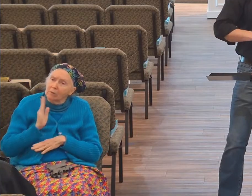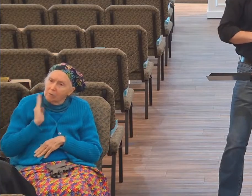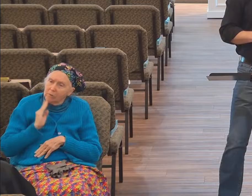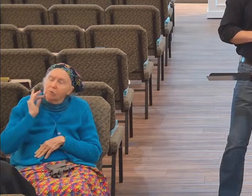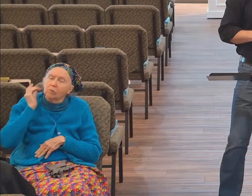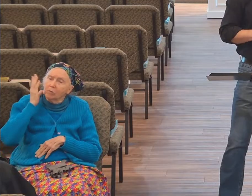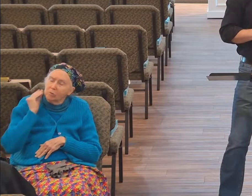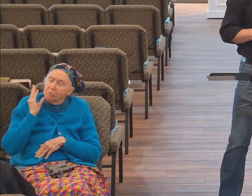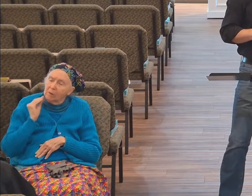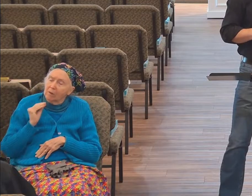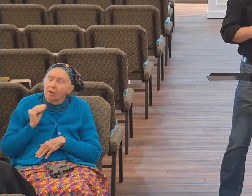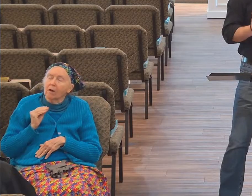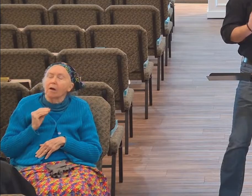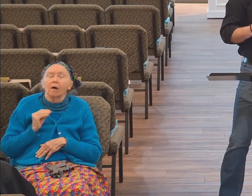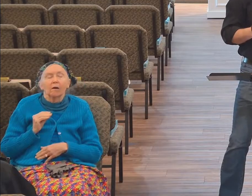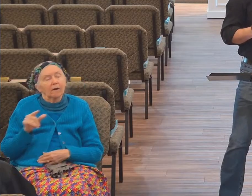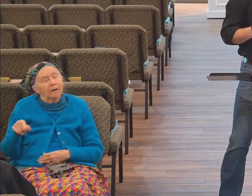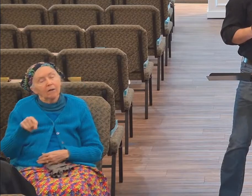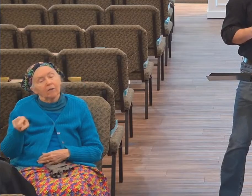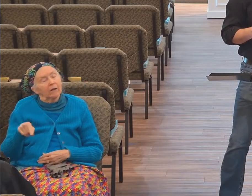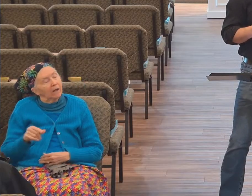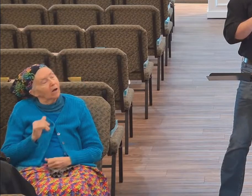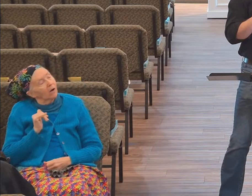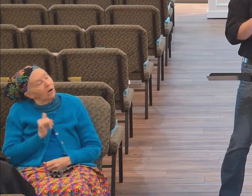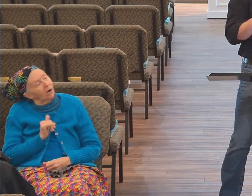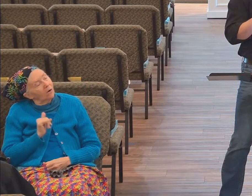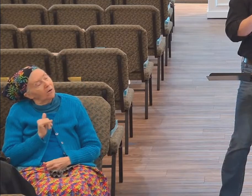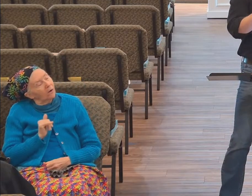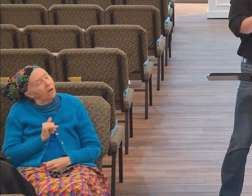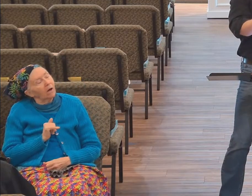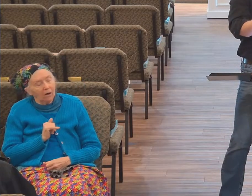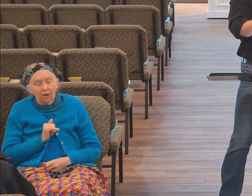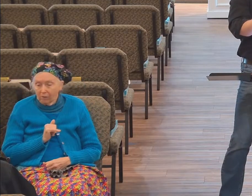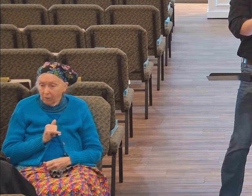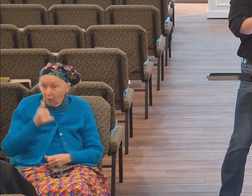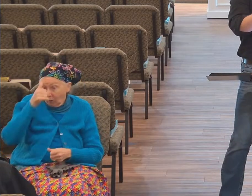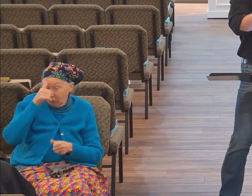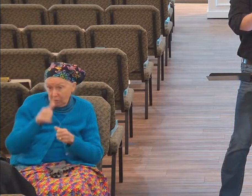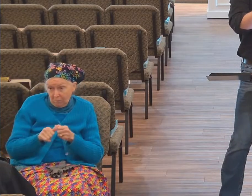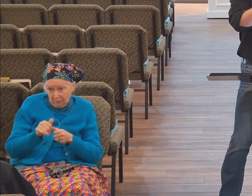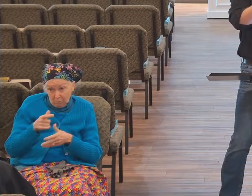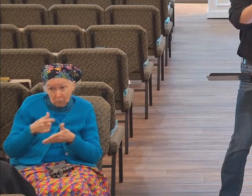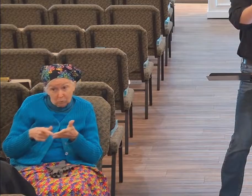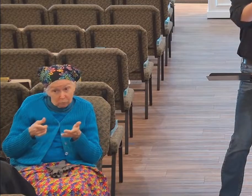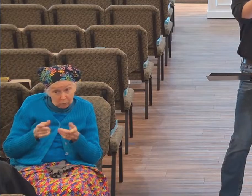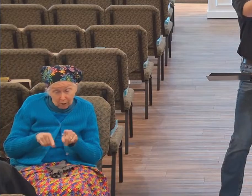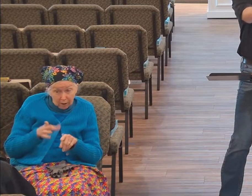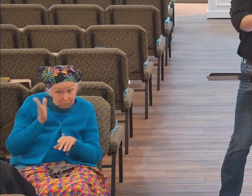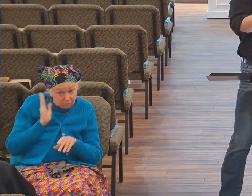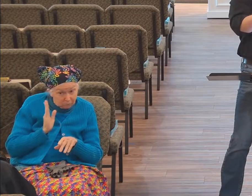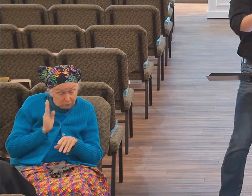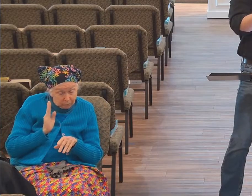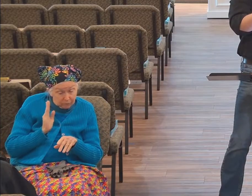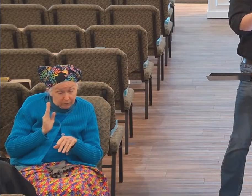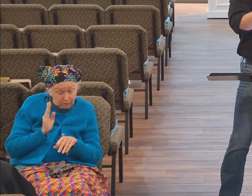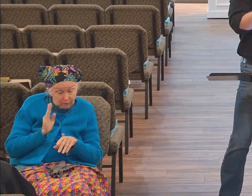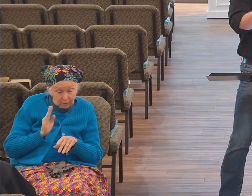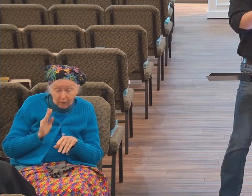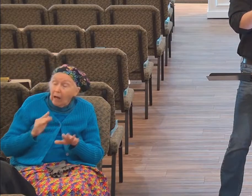yeah. Think about it. Like, remember, this is what happened. And remember, this was the